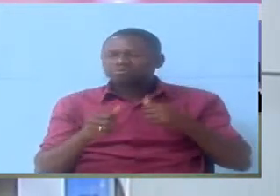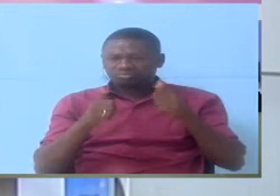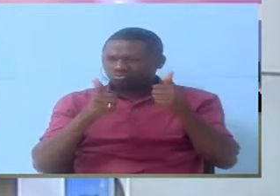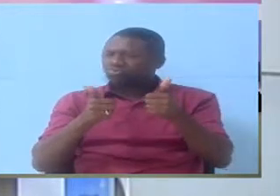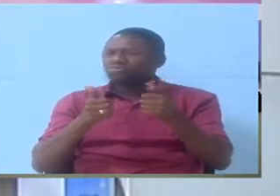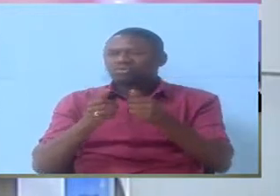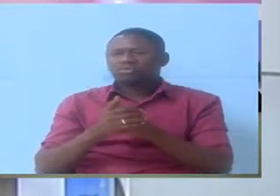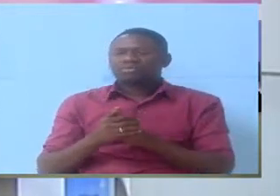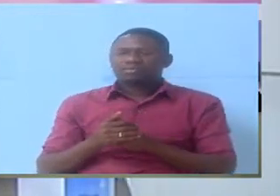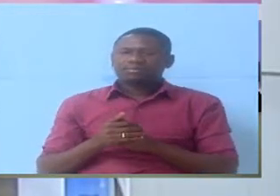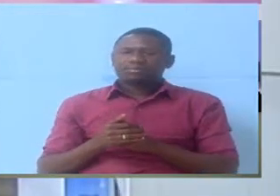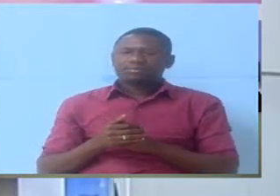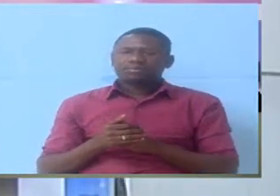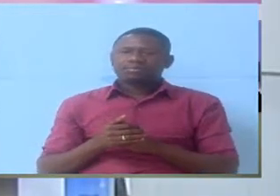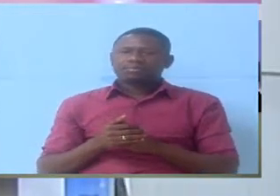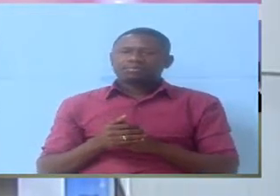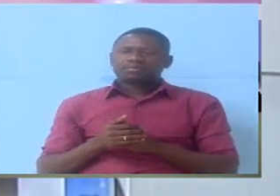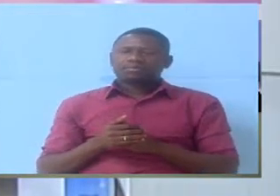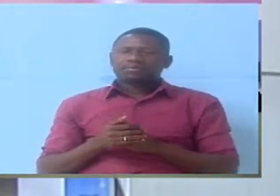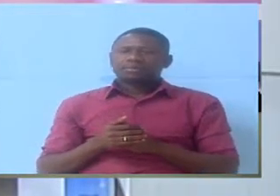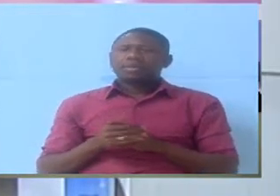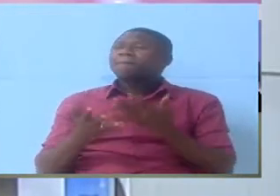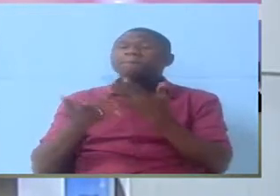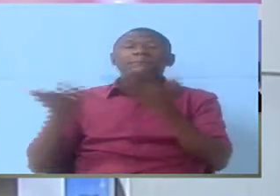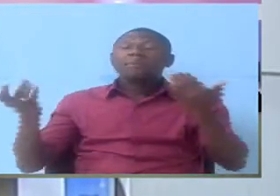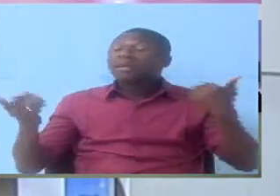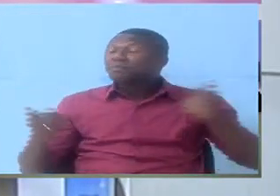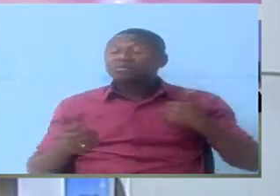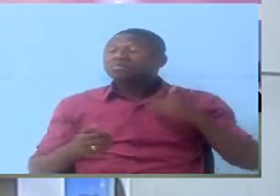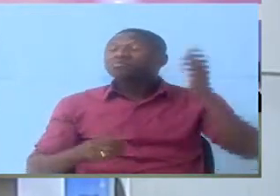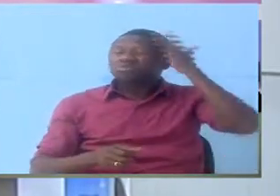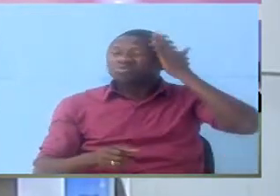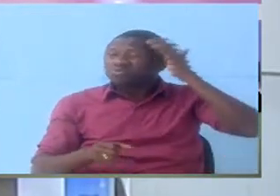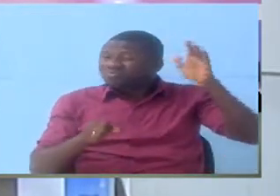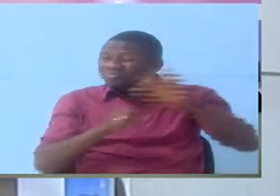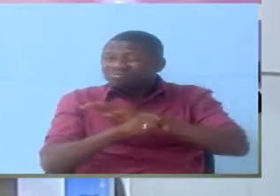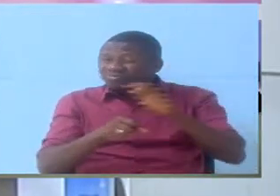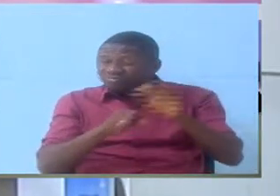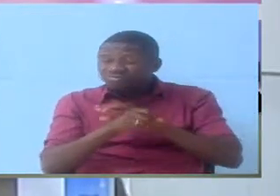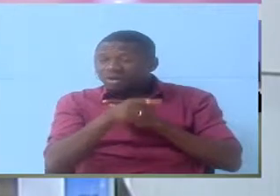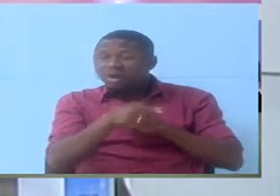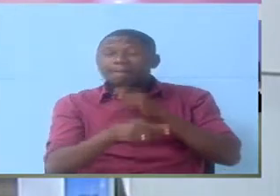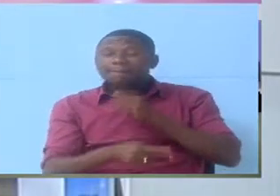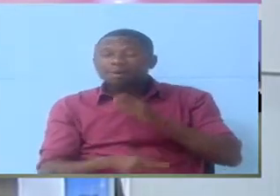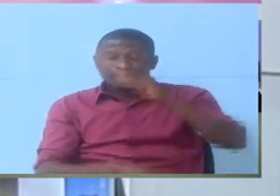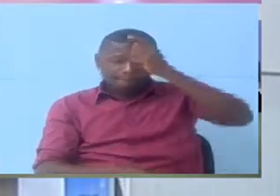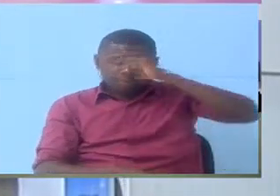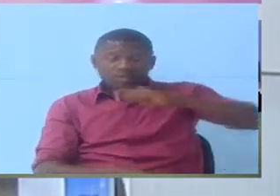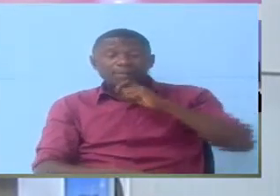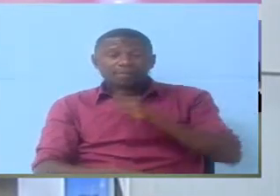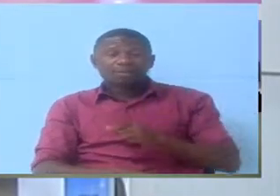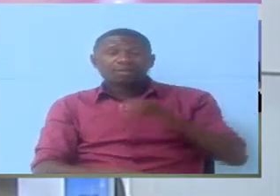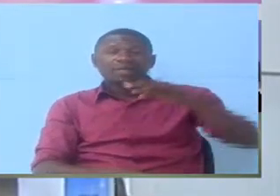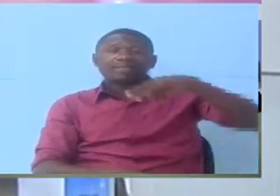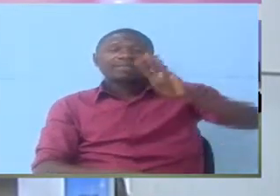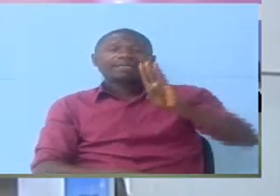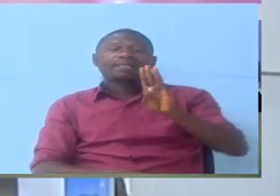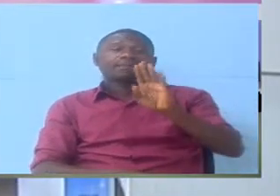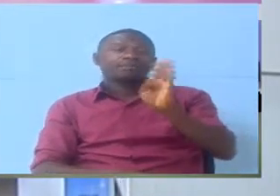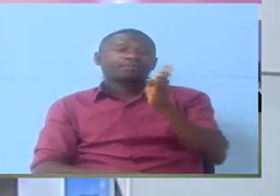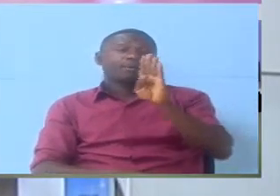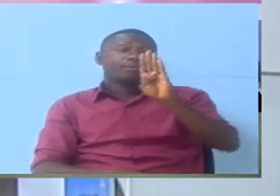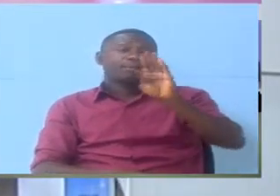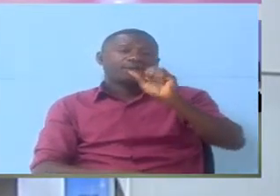kono fanuta. He was a household name. Ala ala kola banga na atake moti mento bota. Even when he became